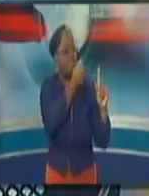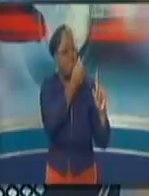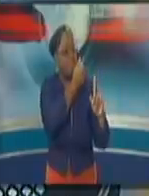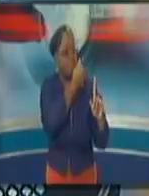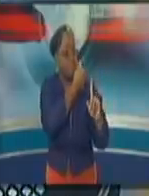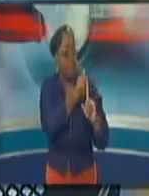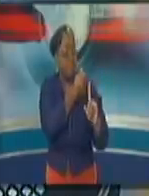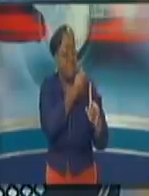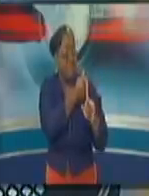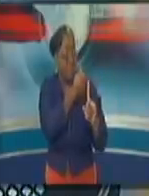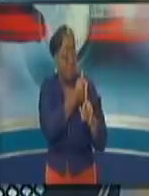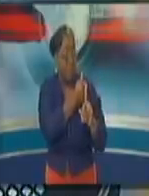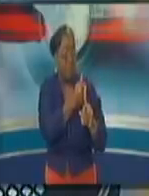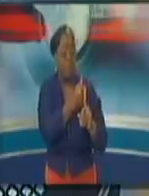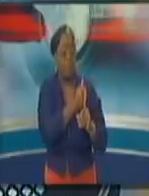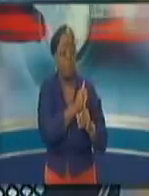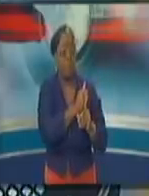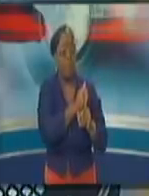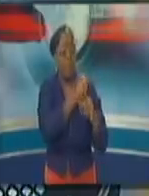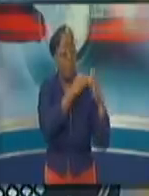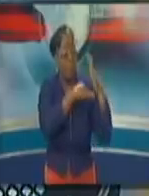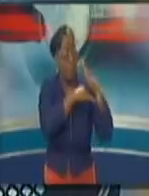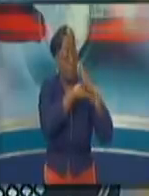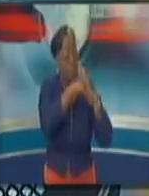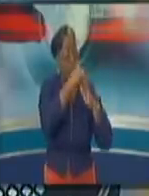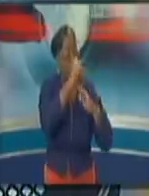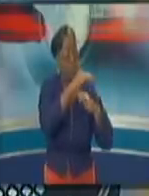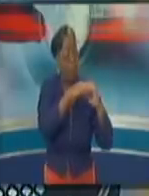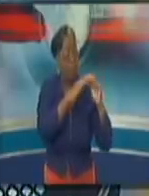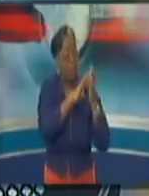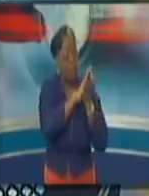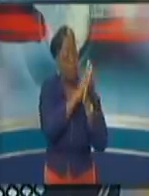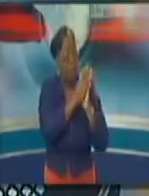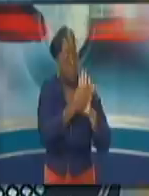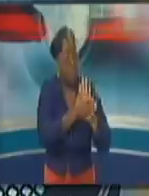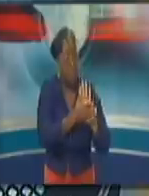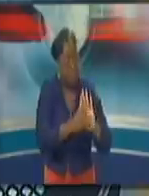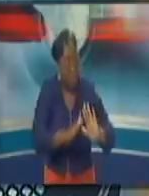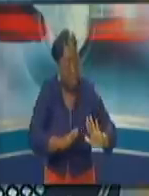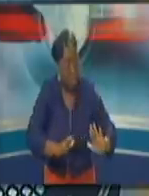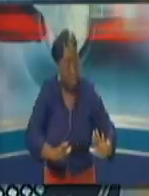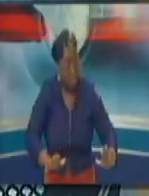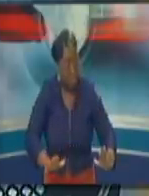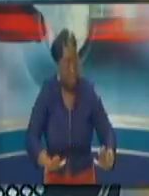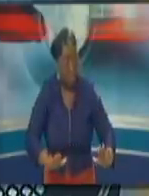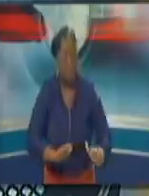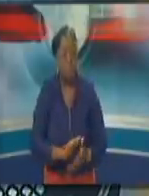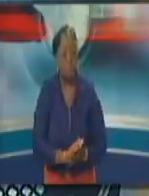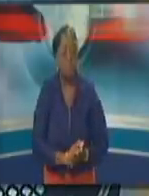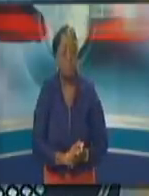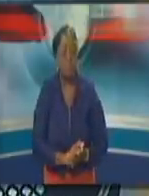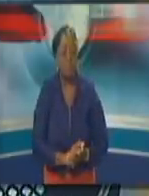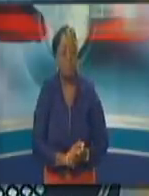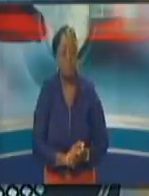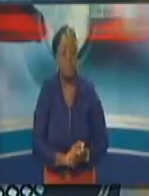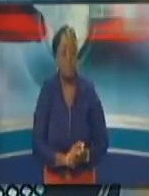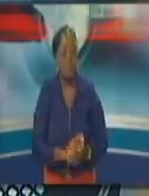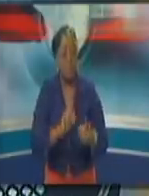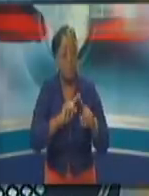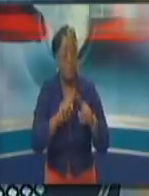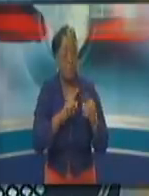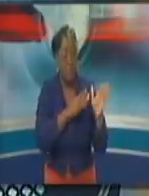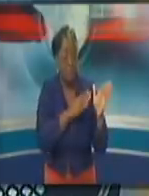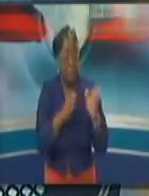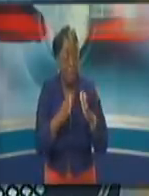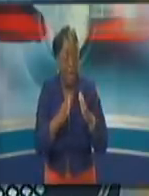you comfort at the times that you are safe so that you can keep your stress levels down. However, you have to have a plan for times